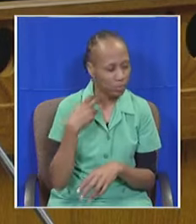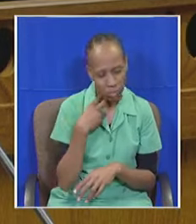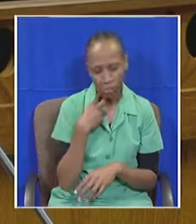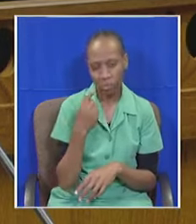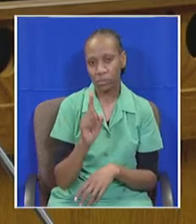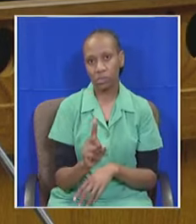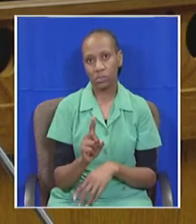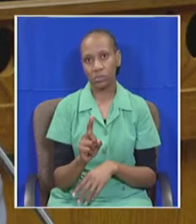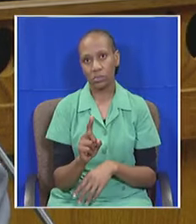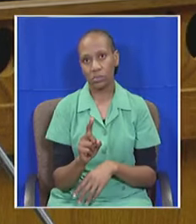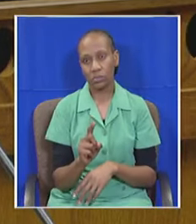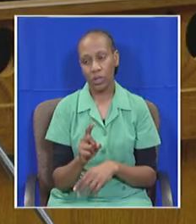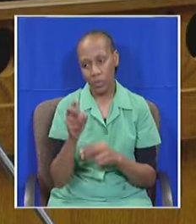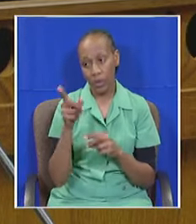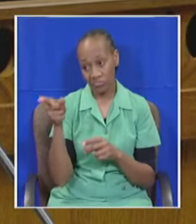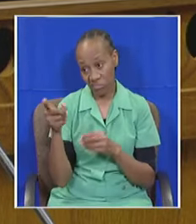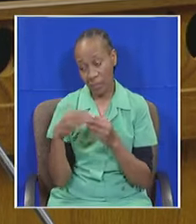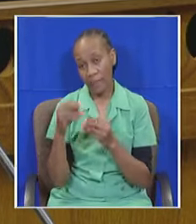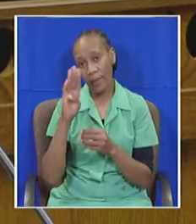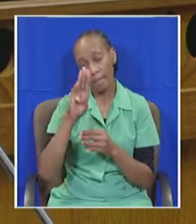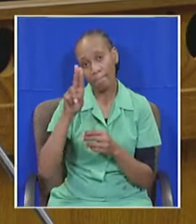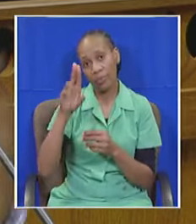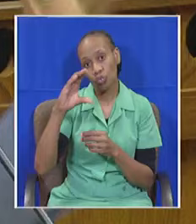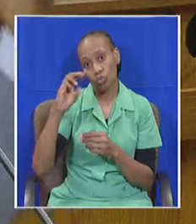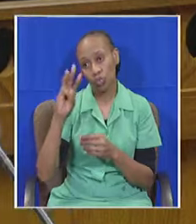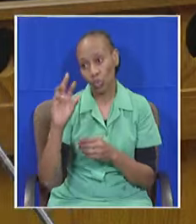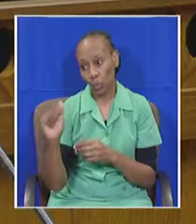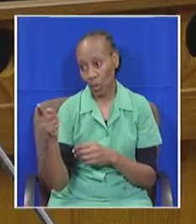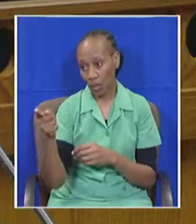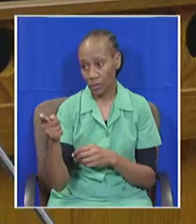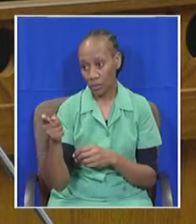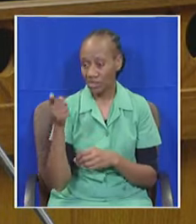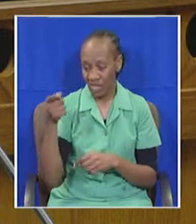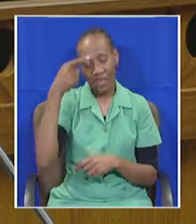what is sadder on the part of Honorable Butwa is to think that her